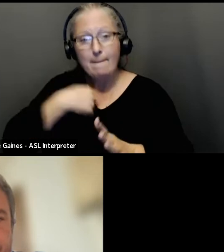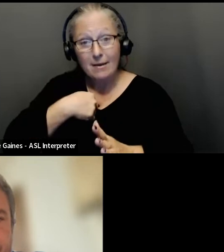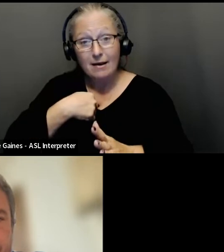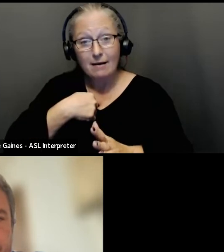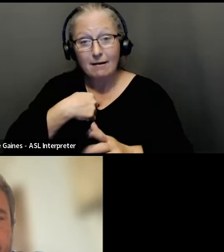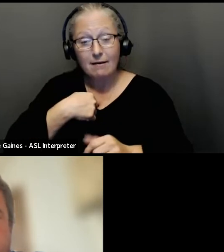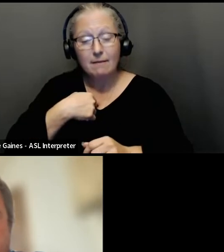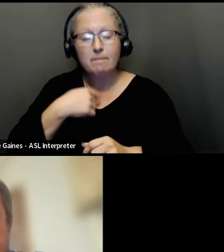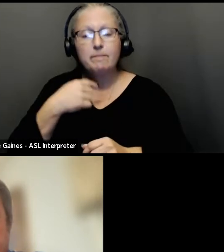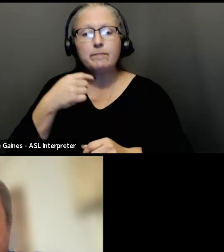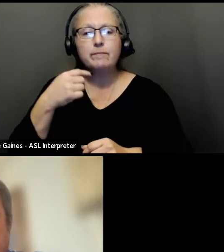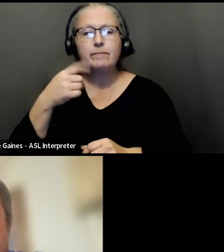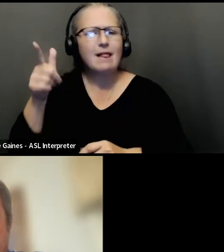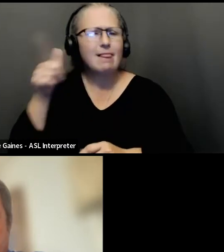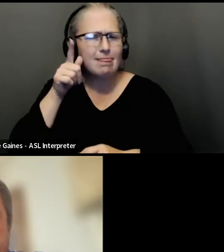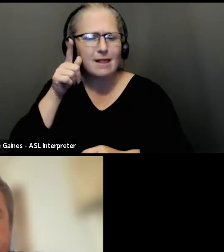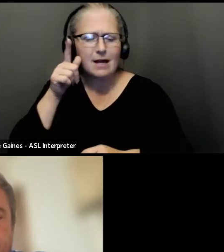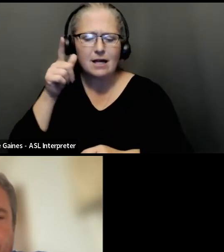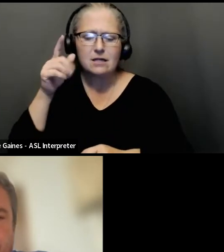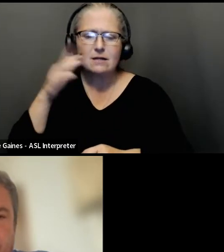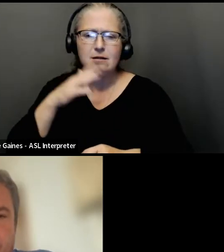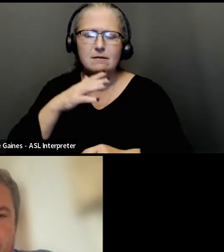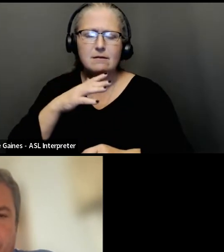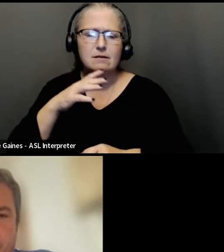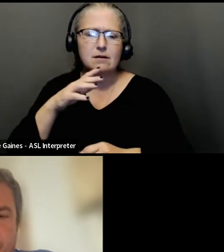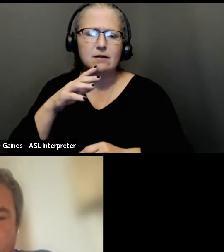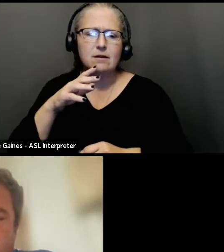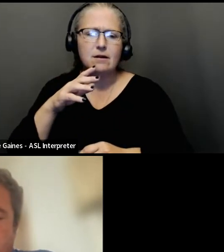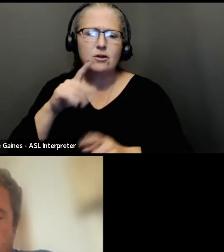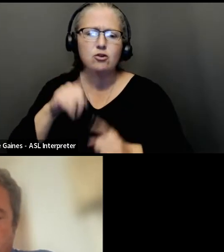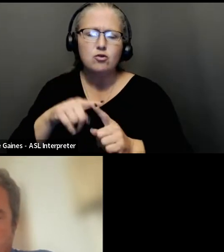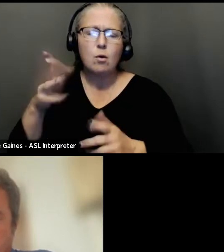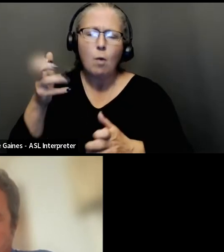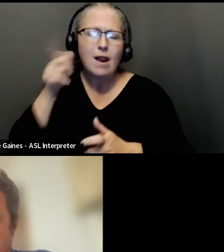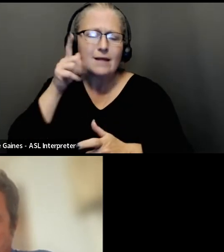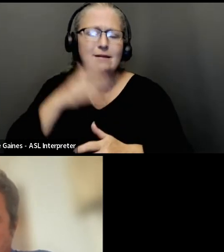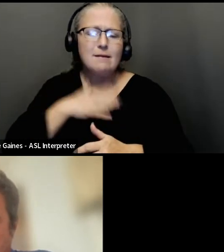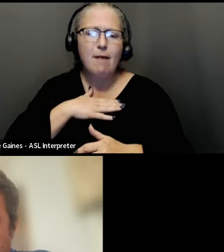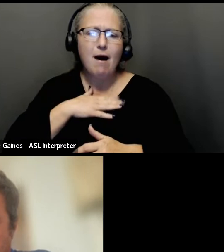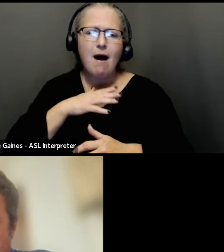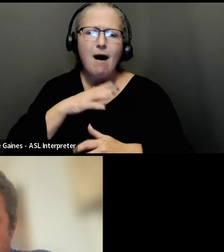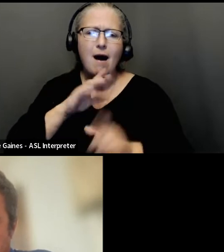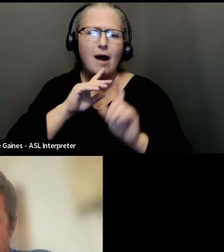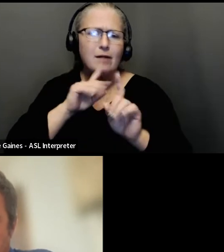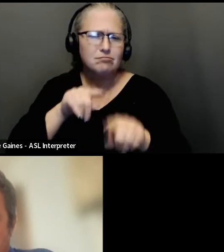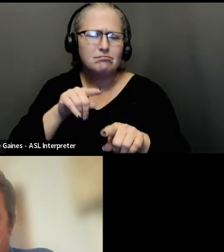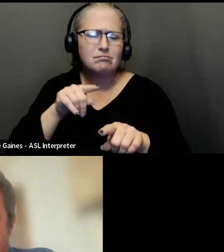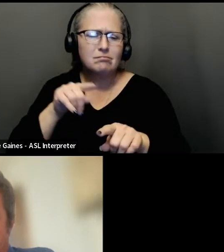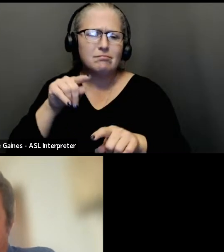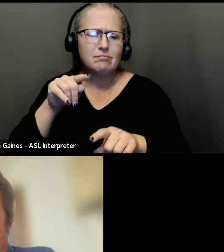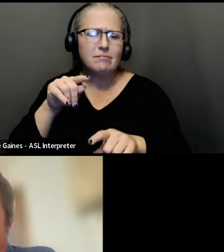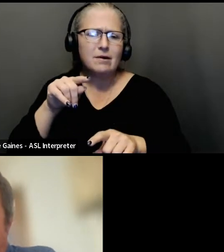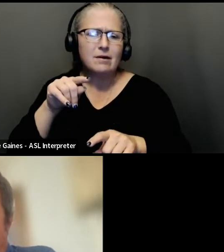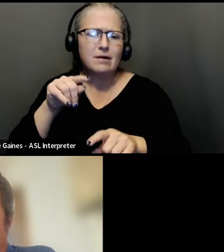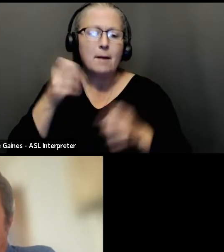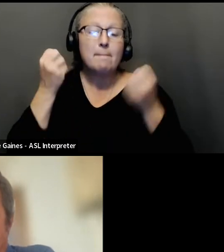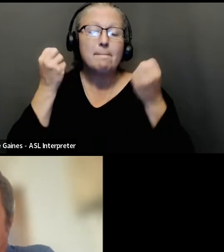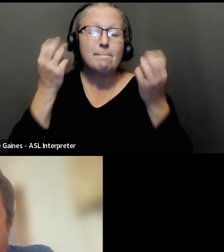me to listen to my claim. And many